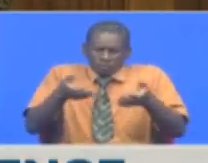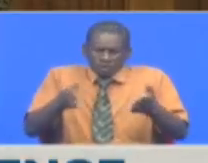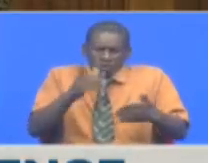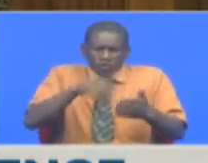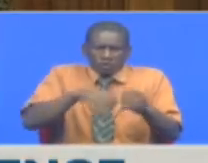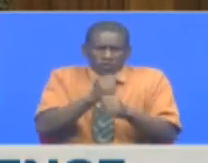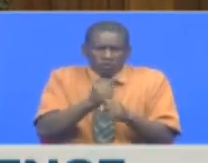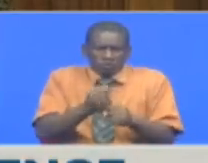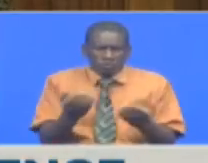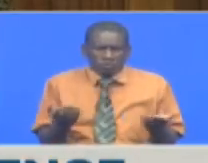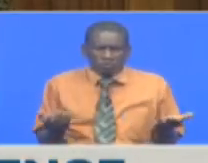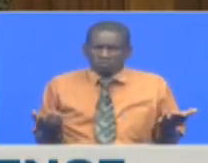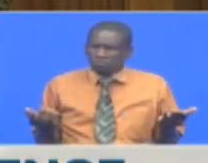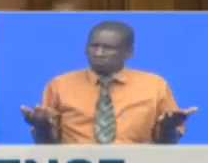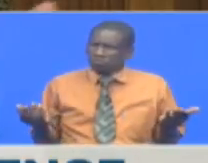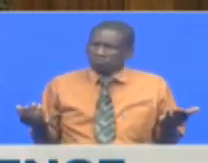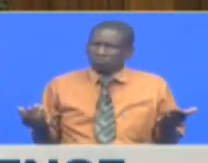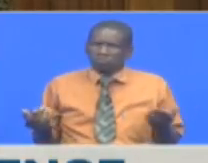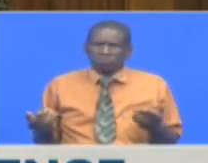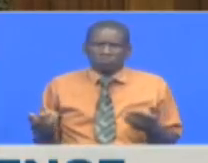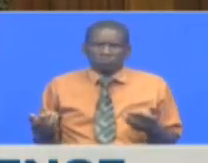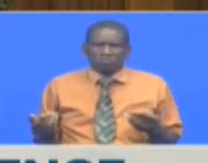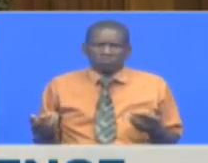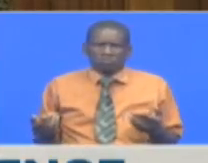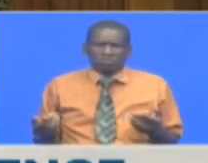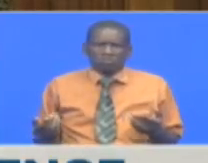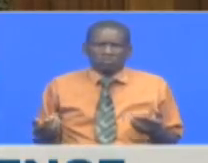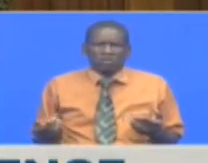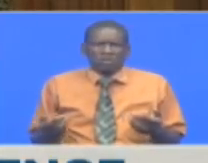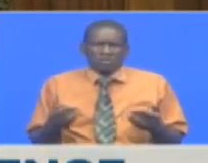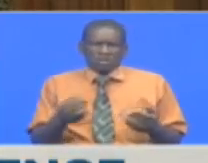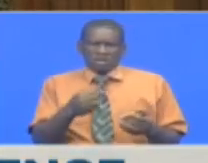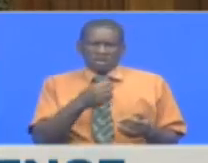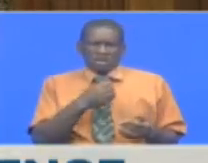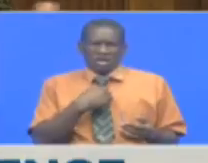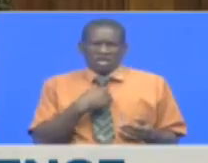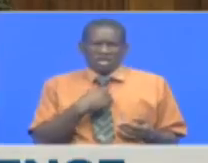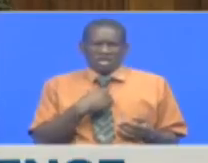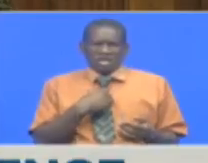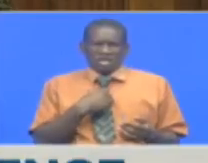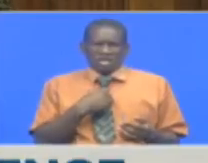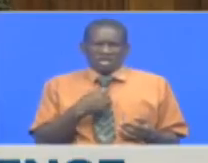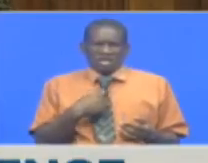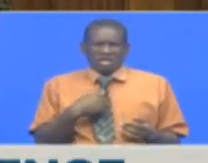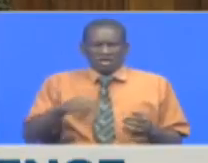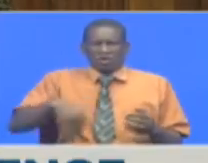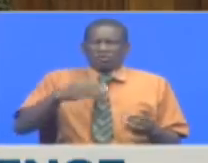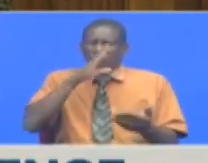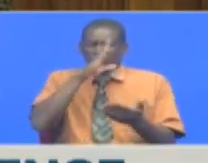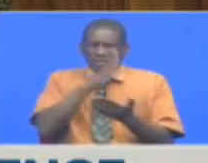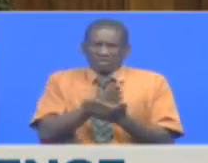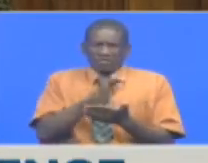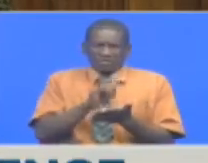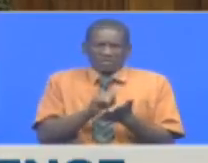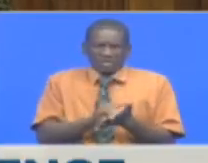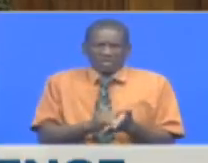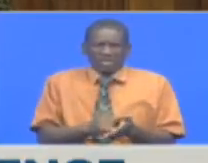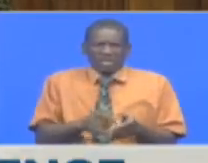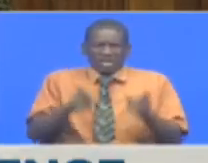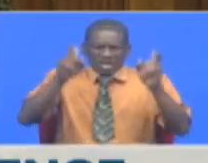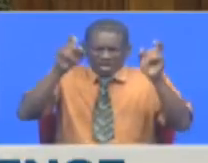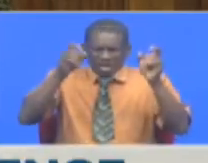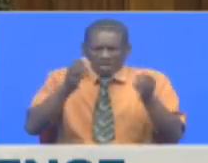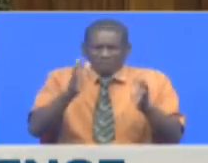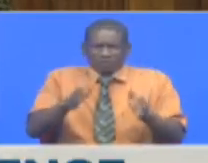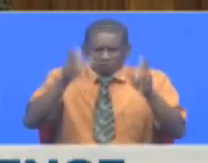not the only proponent of these changes. I will not give up. I always believe that one must fight for those things